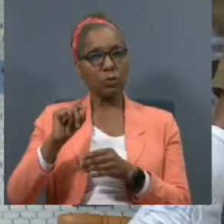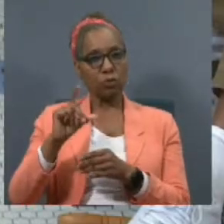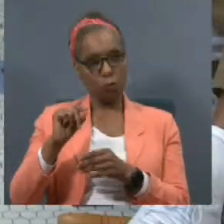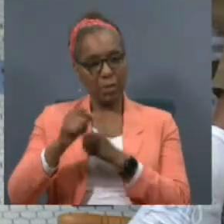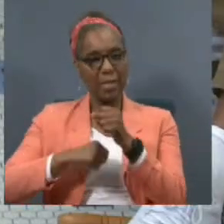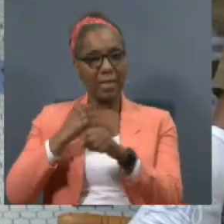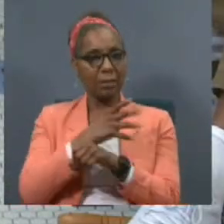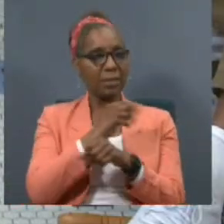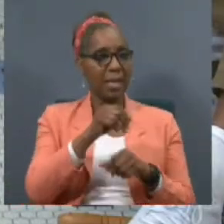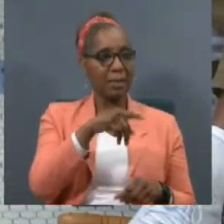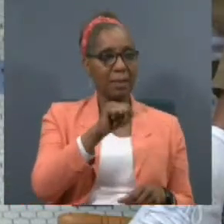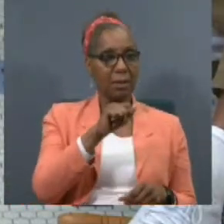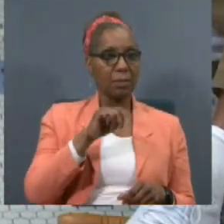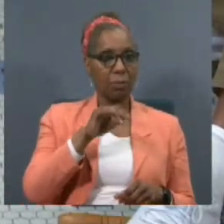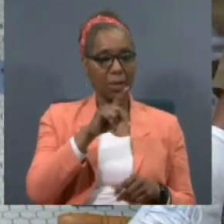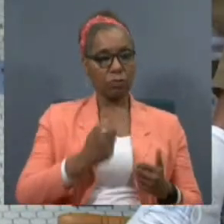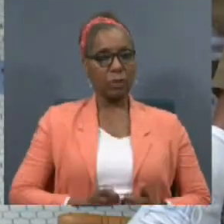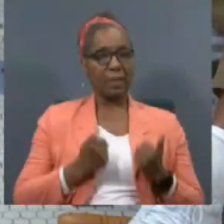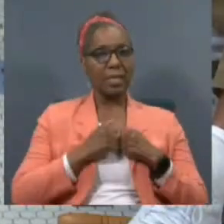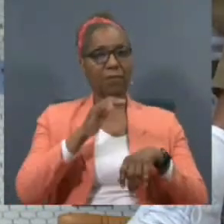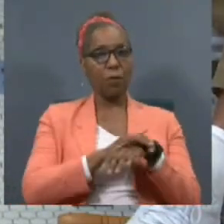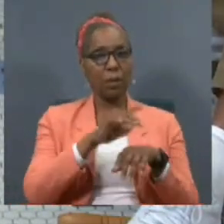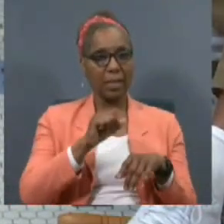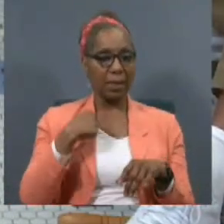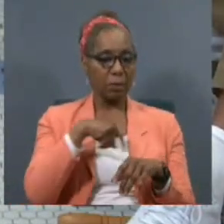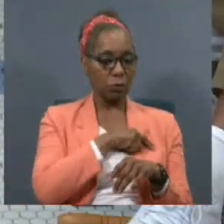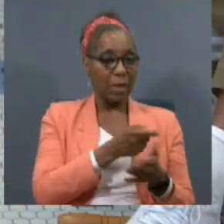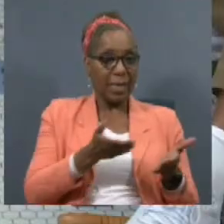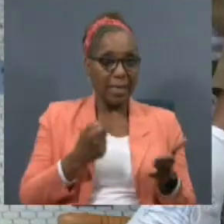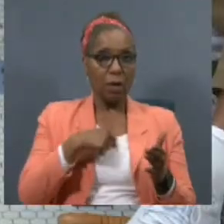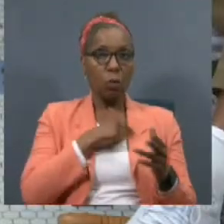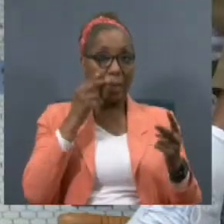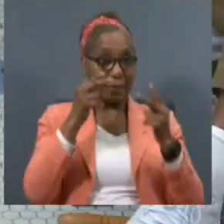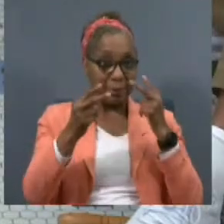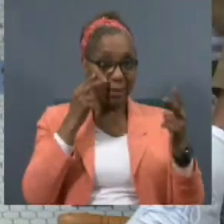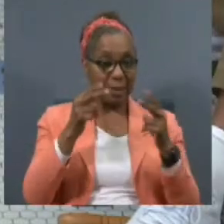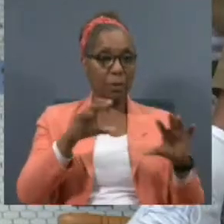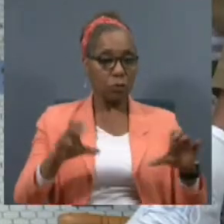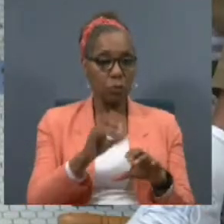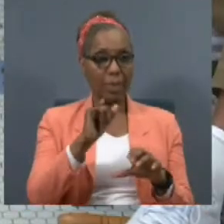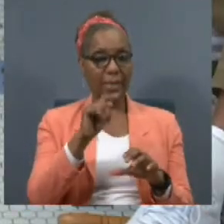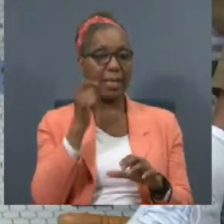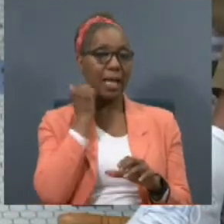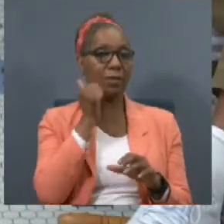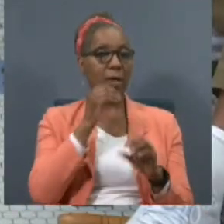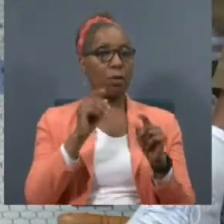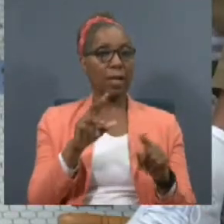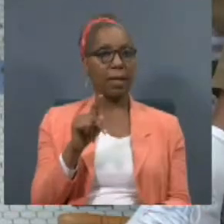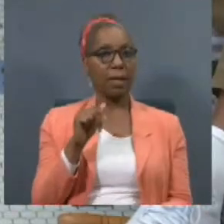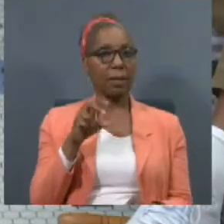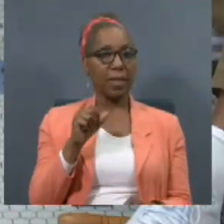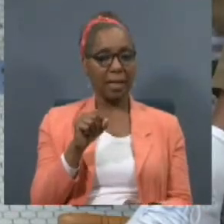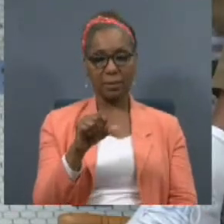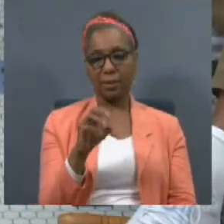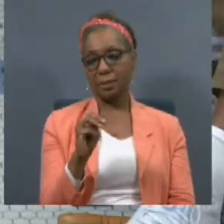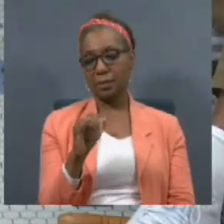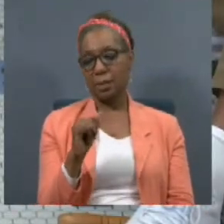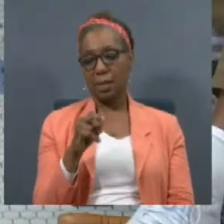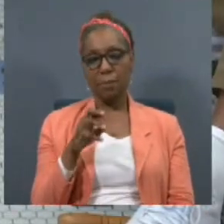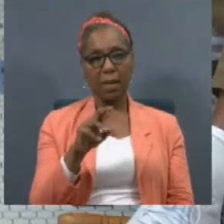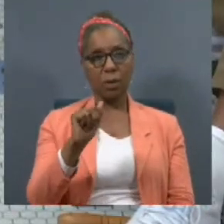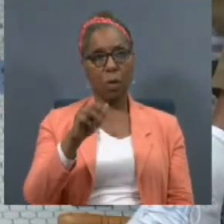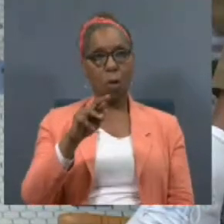Edge on Canis. So we're here and we're seeing it and doing it every single day. Canis is a minor arterial designed to handle